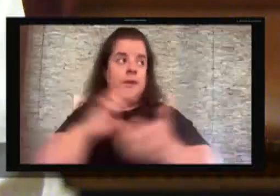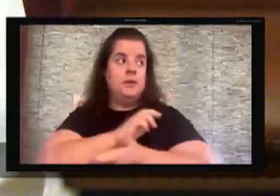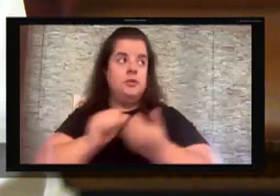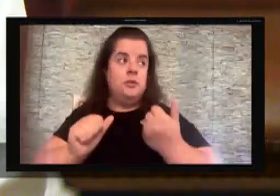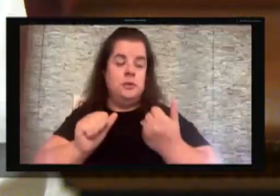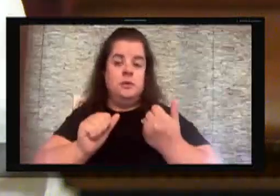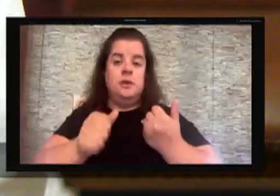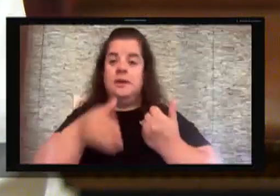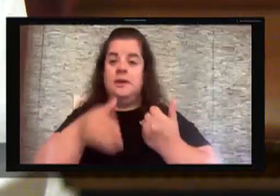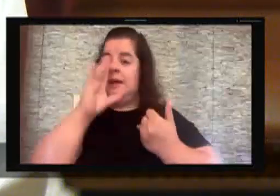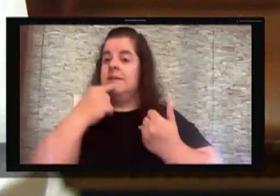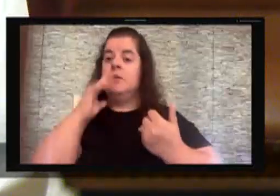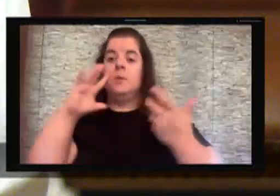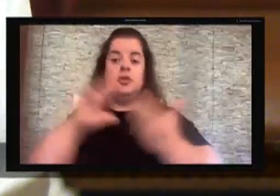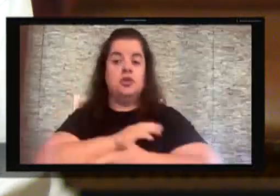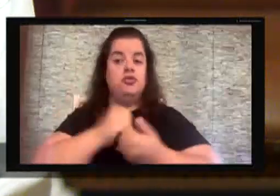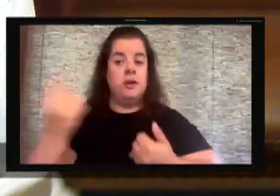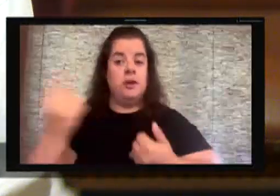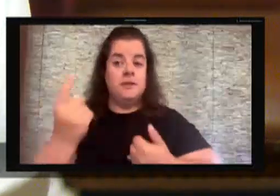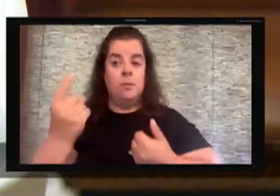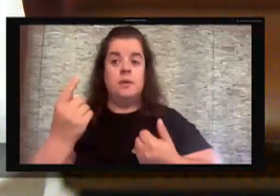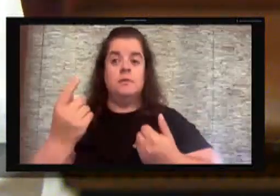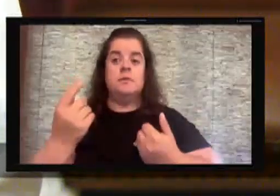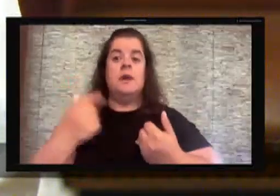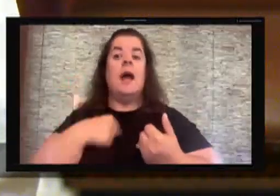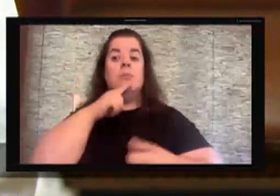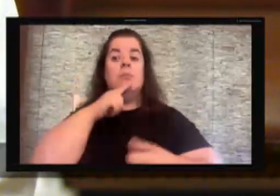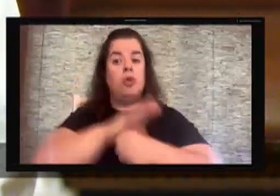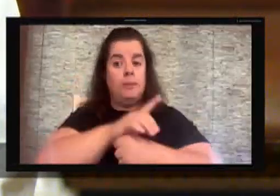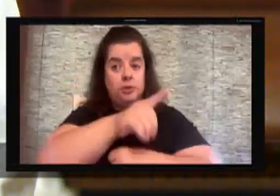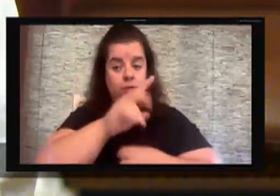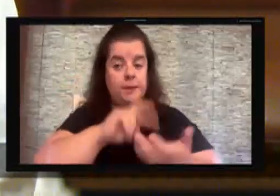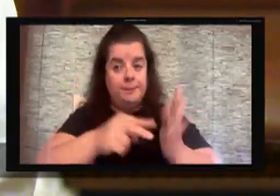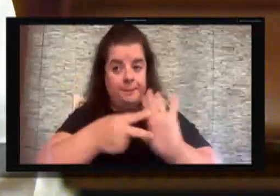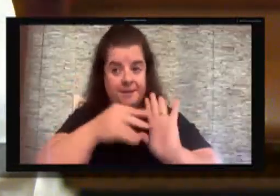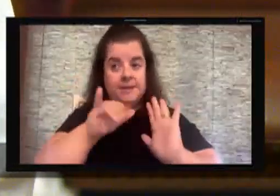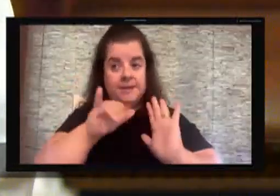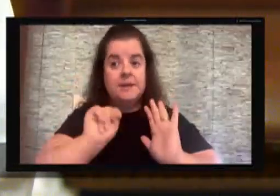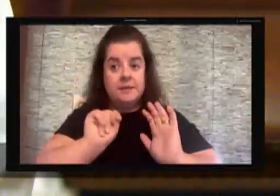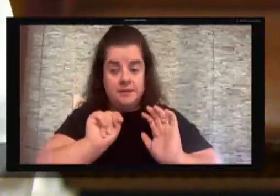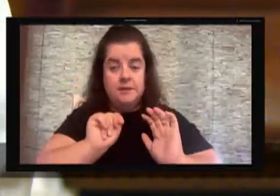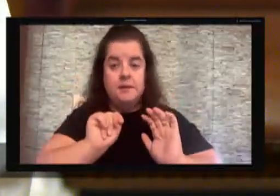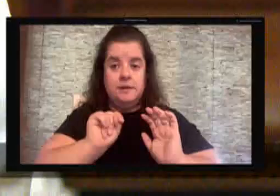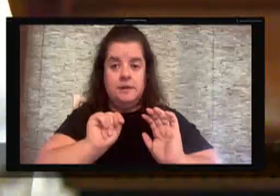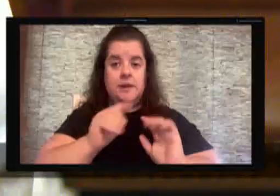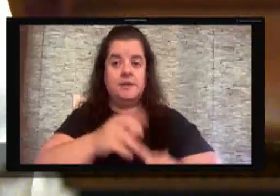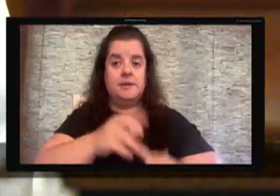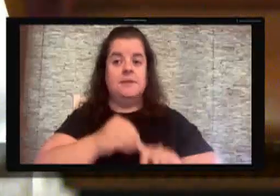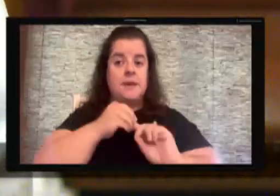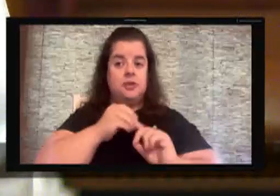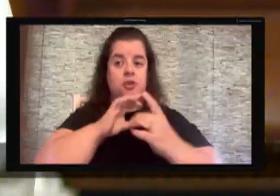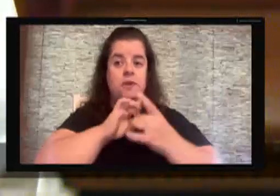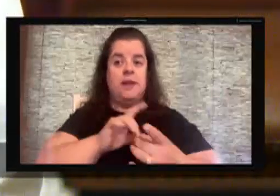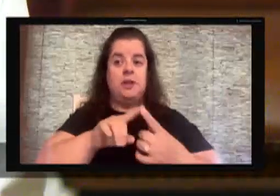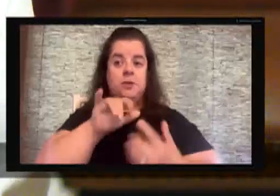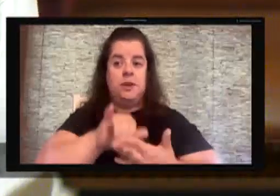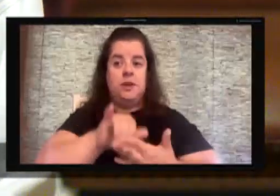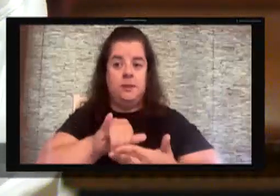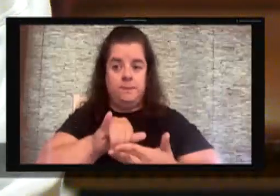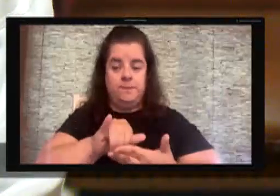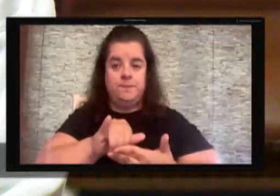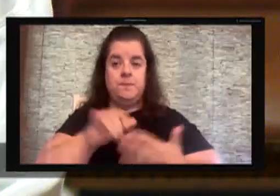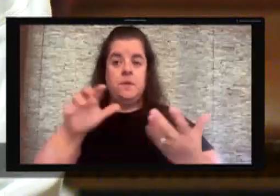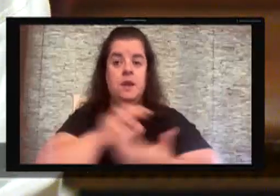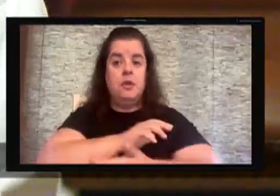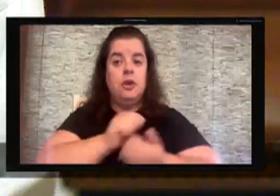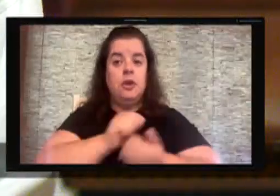going to destroy somebody or something, I promise you he means everything he says, especially when it comes to that. So destruction in everybody's life